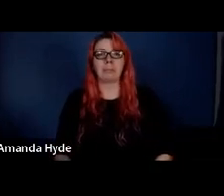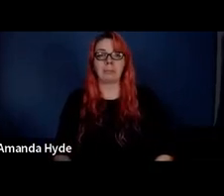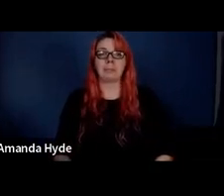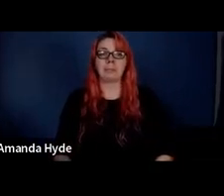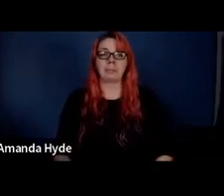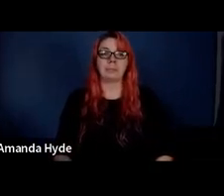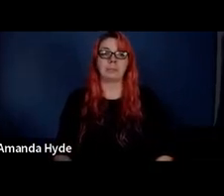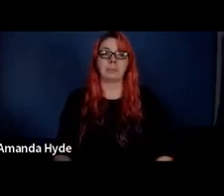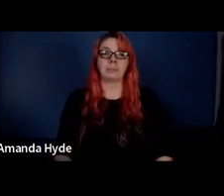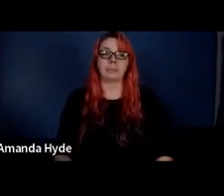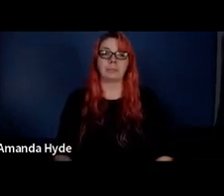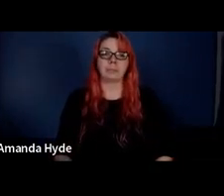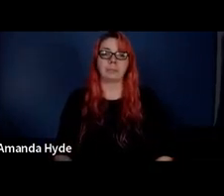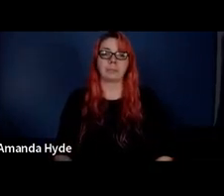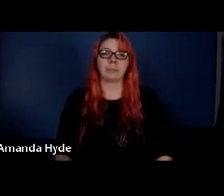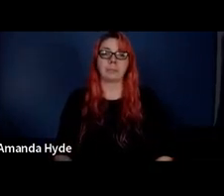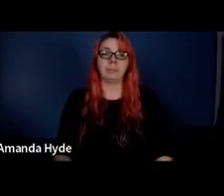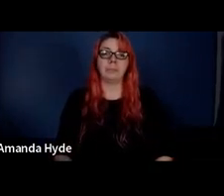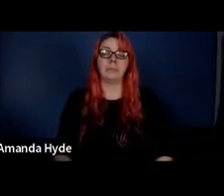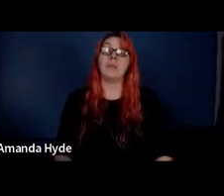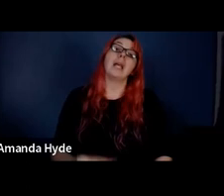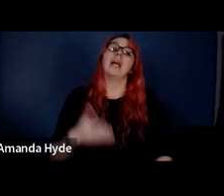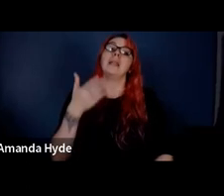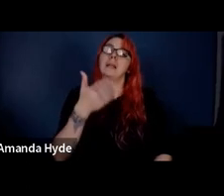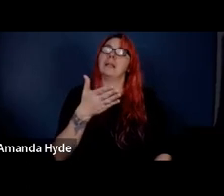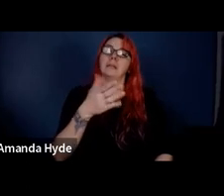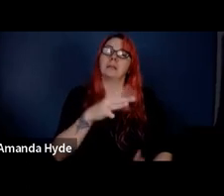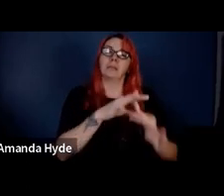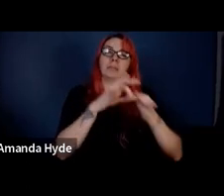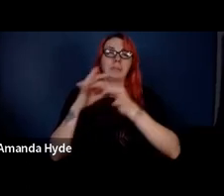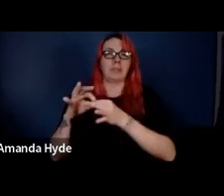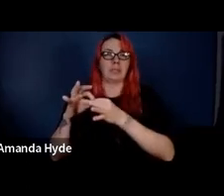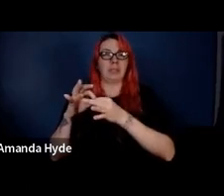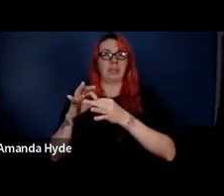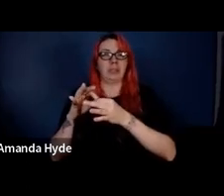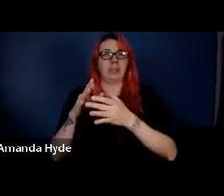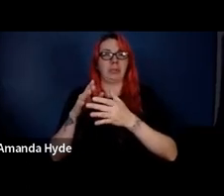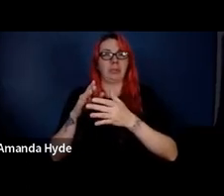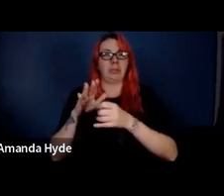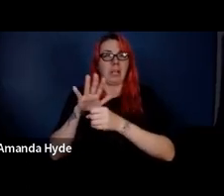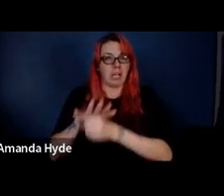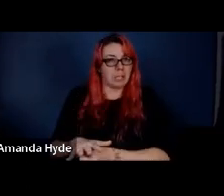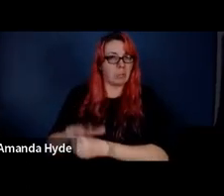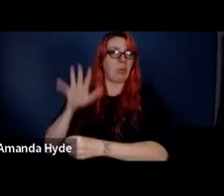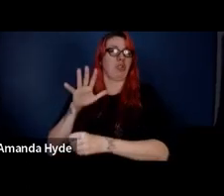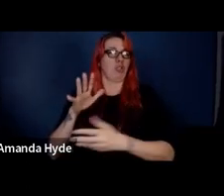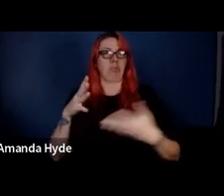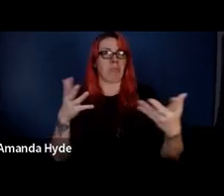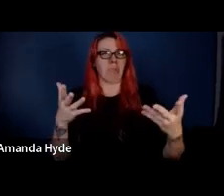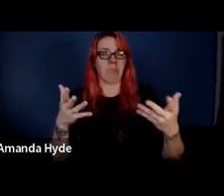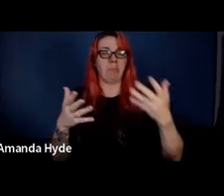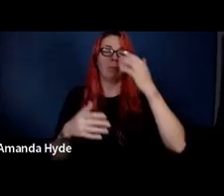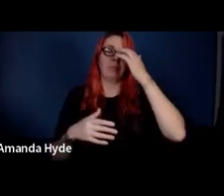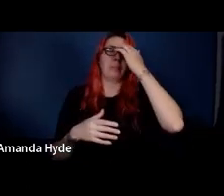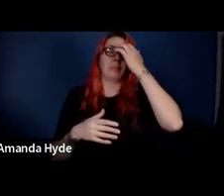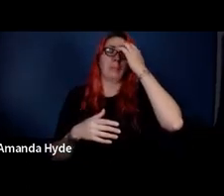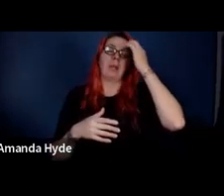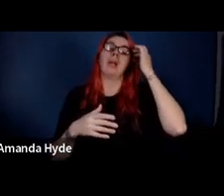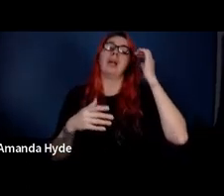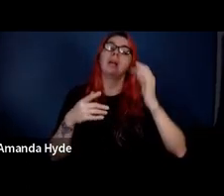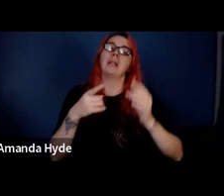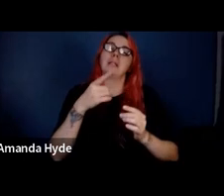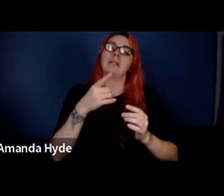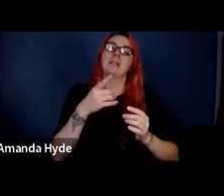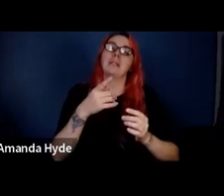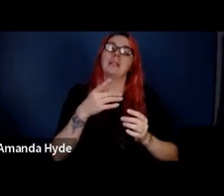anti-oppression, is that just to be mindful that the same way you were able to just do this is that a lot of the rest of our lives are like that in terms